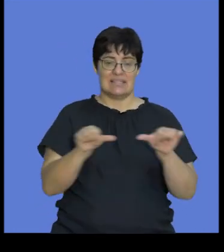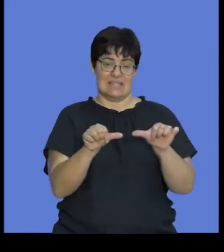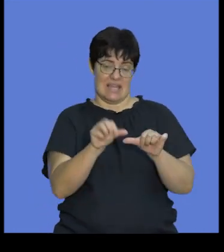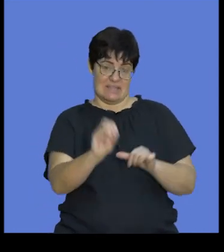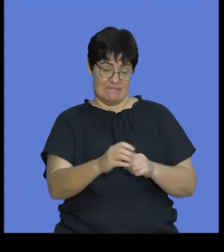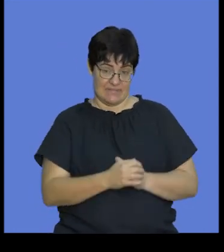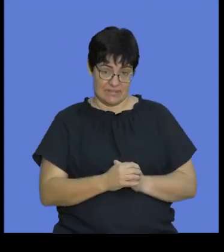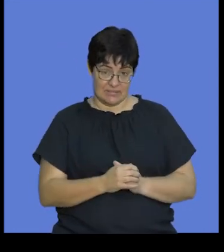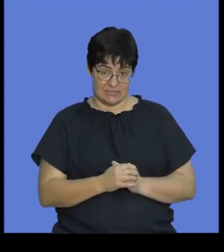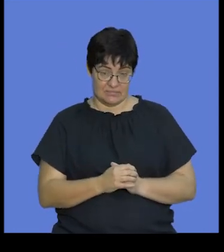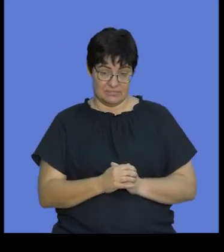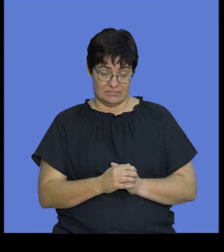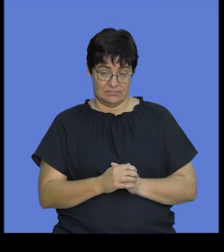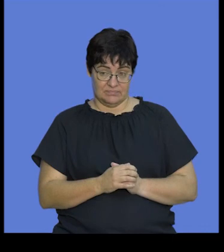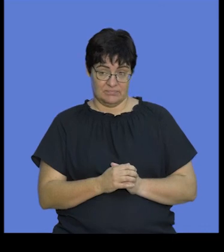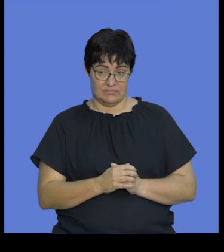has size